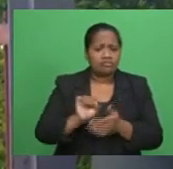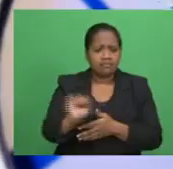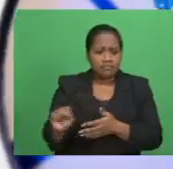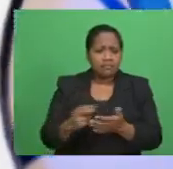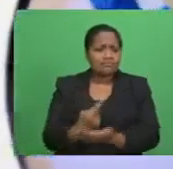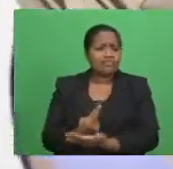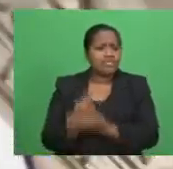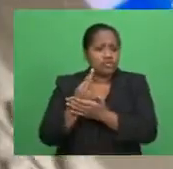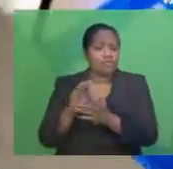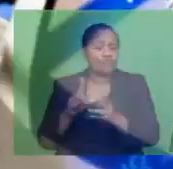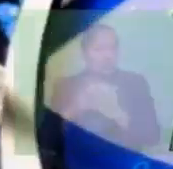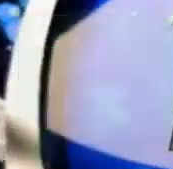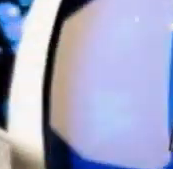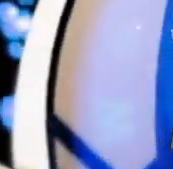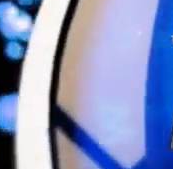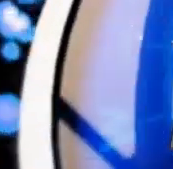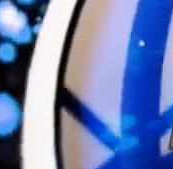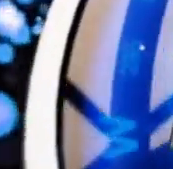program.